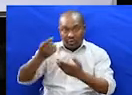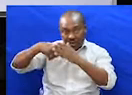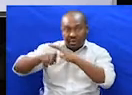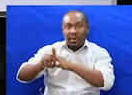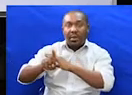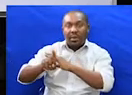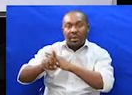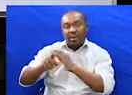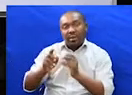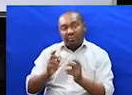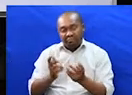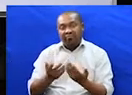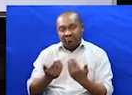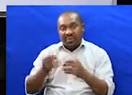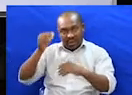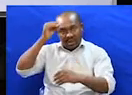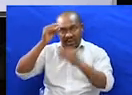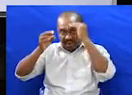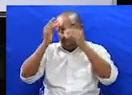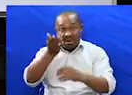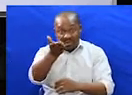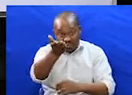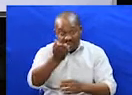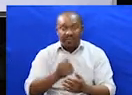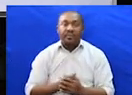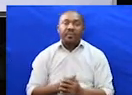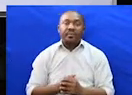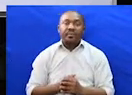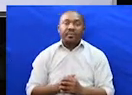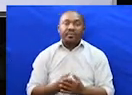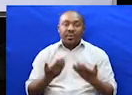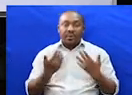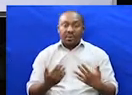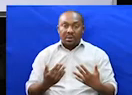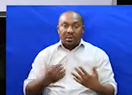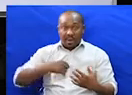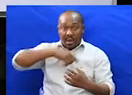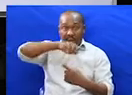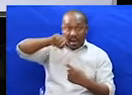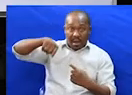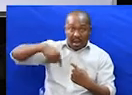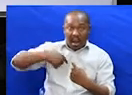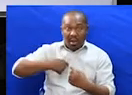your normal studies. Our vocabulary today is